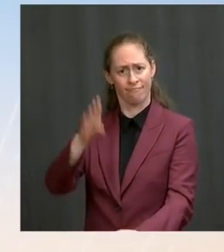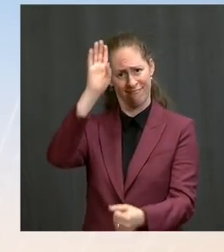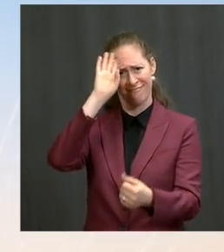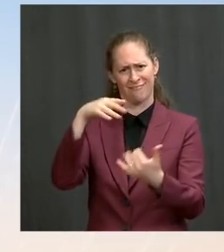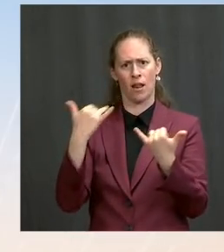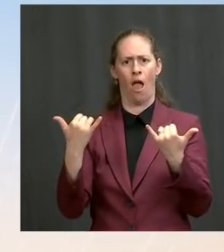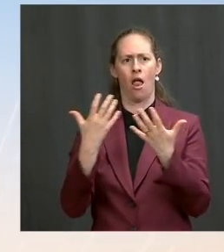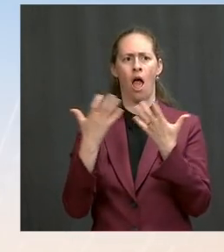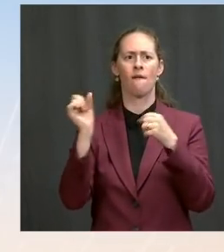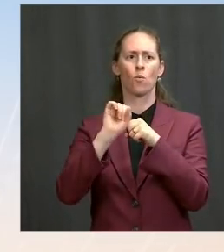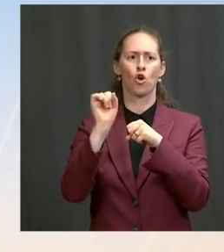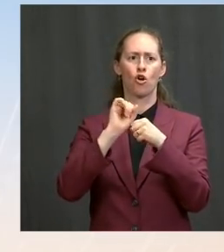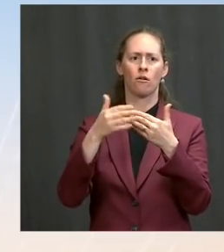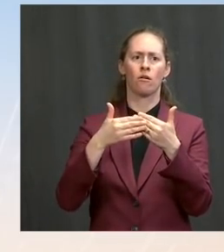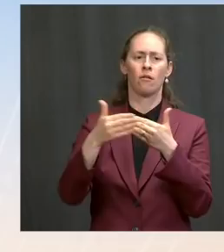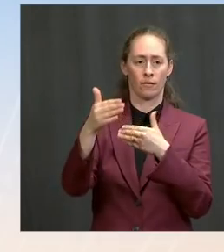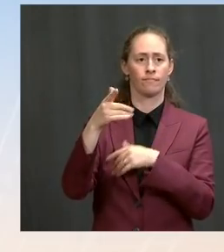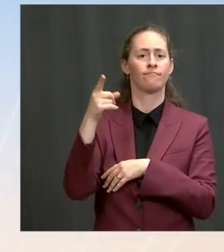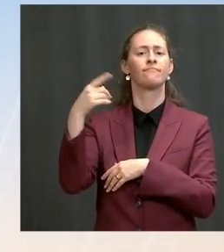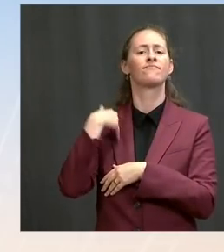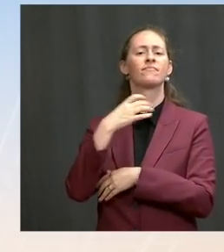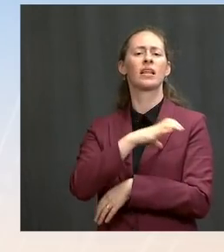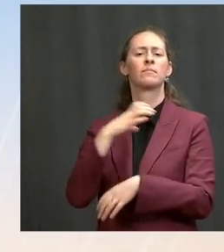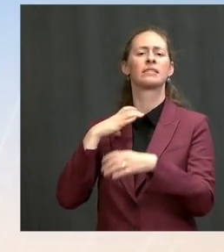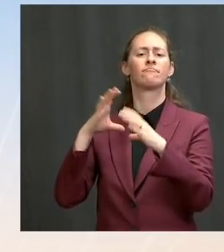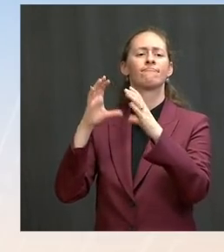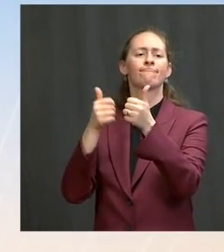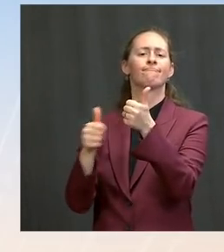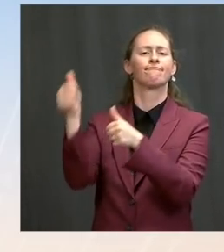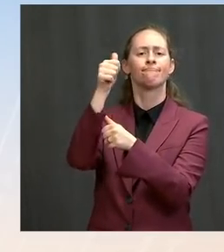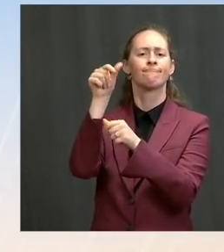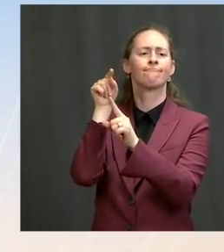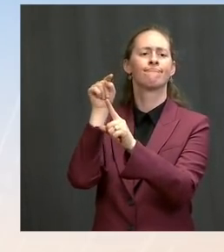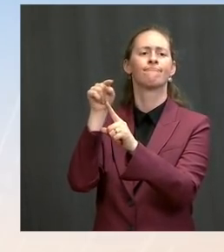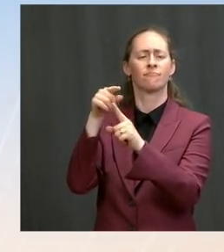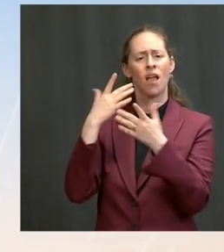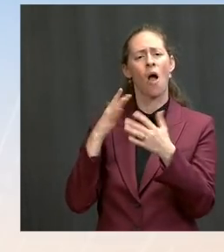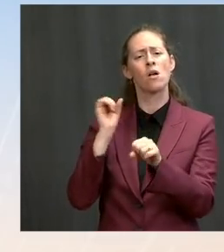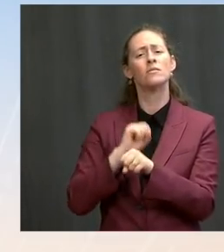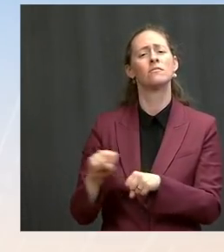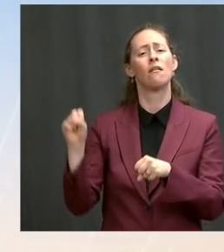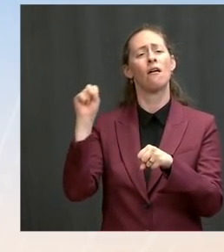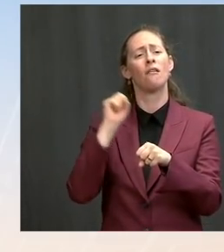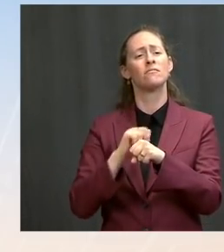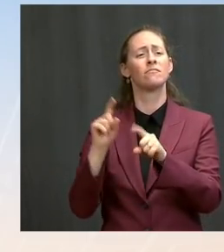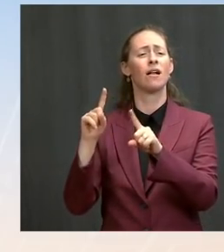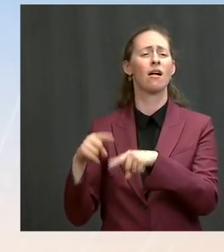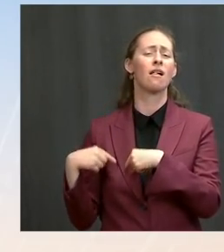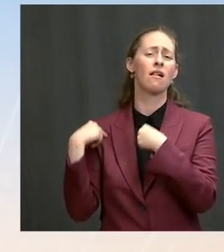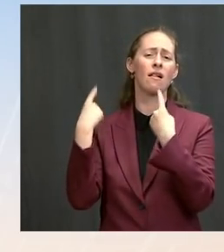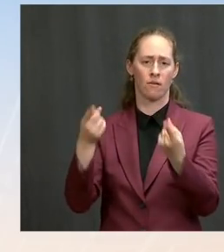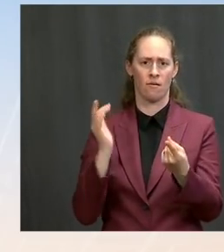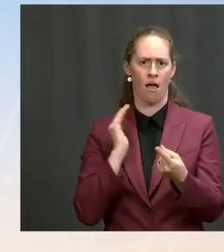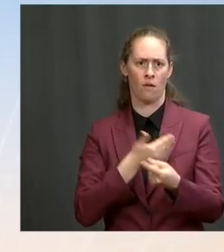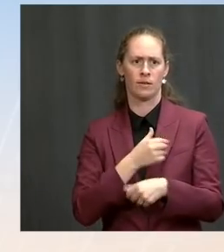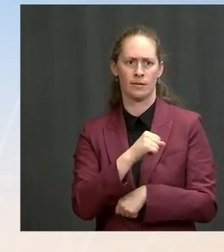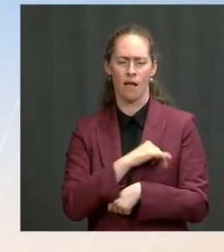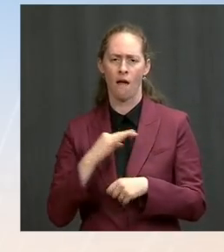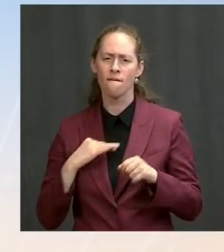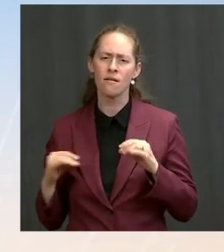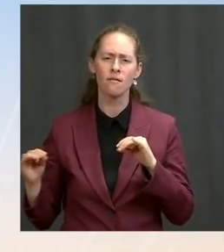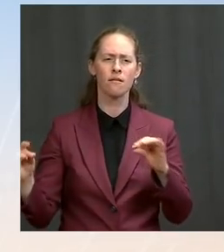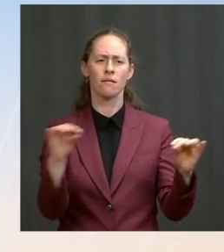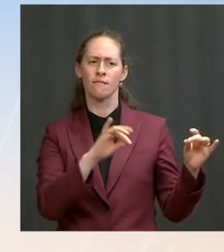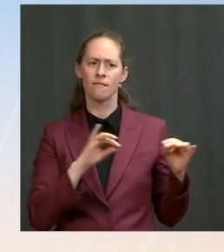chairs and ranking members. And they're already hard at work with our staff in many cases, but at writing